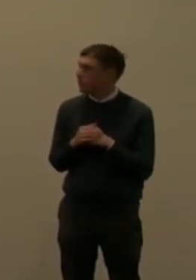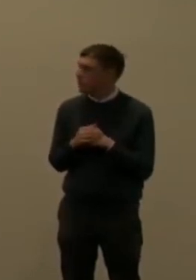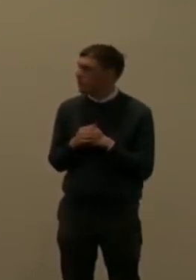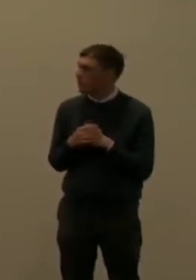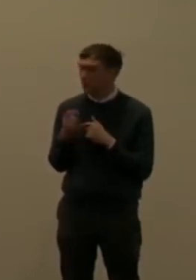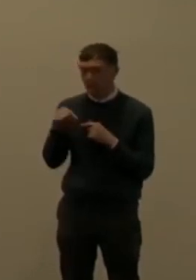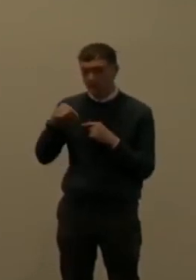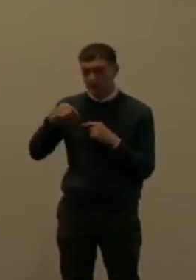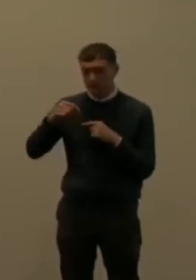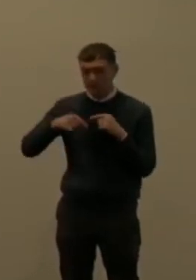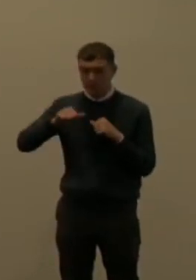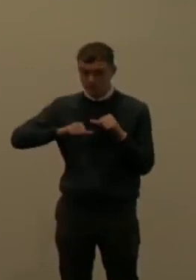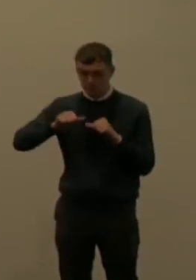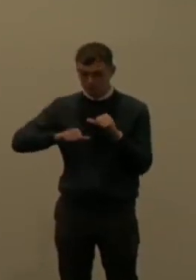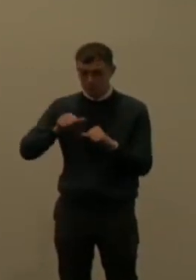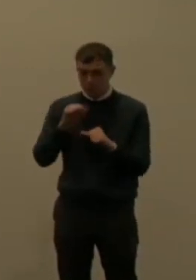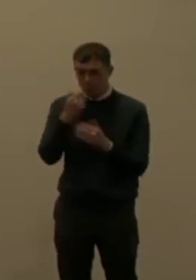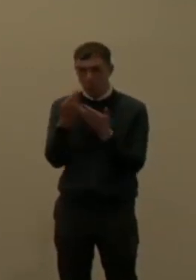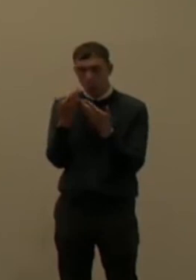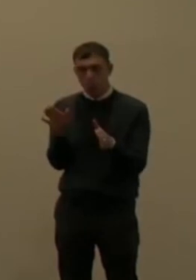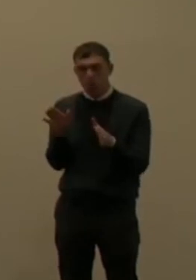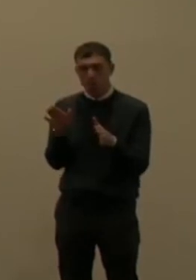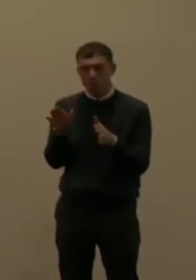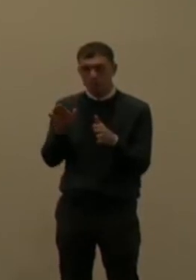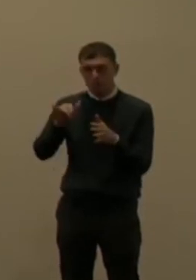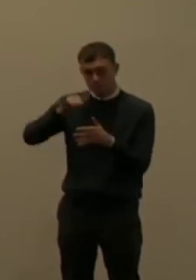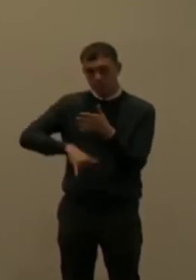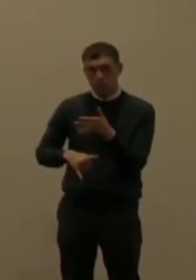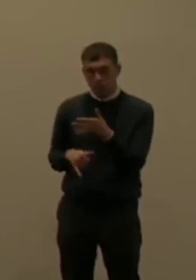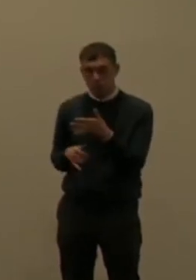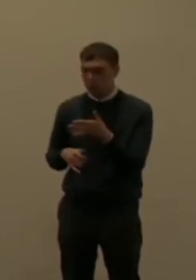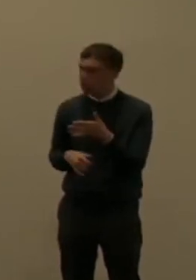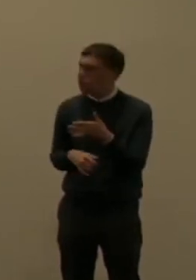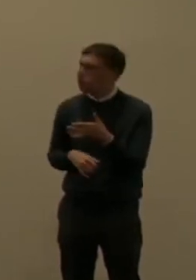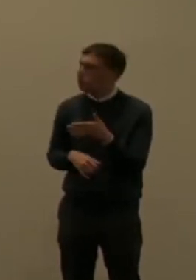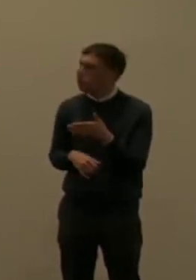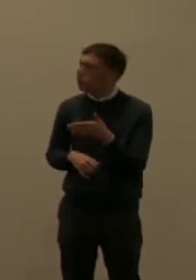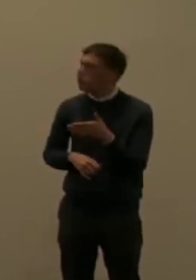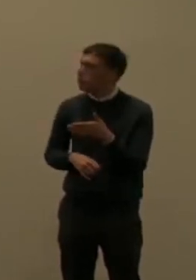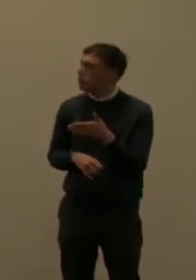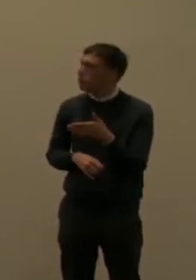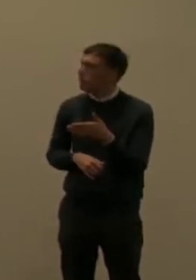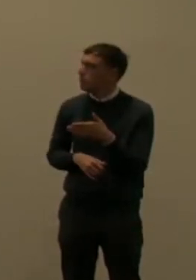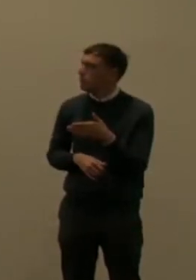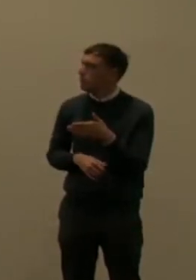this process will open the browser. So for this one, it is opening it with the